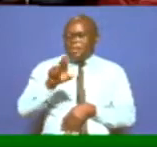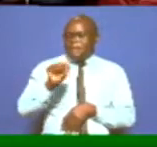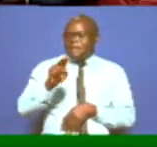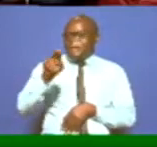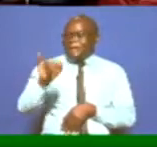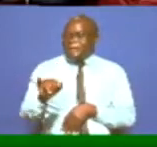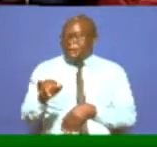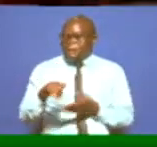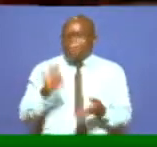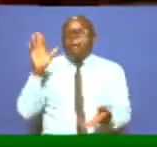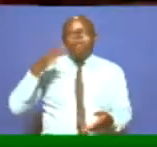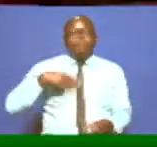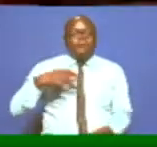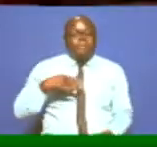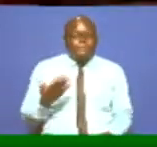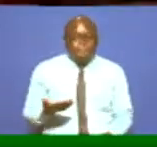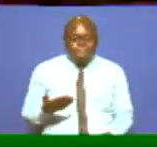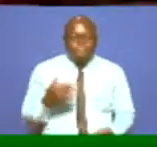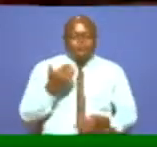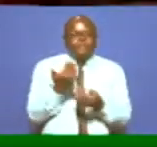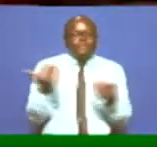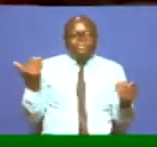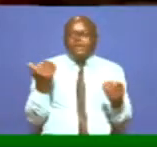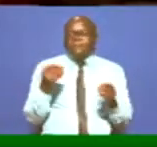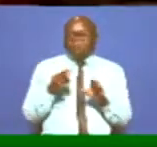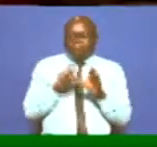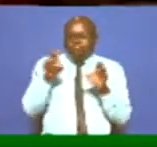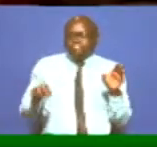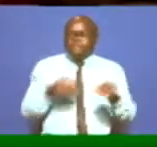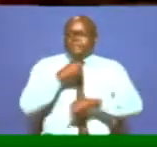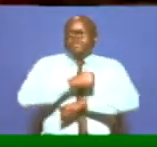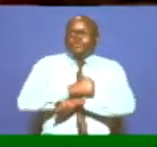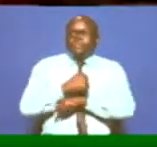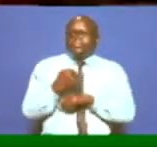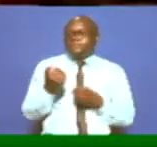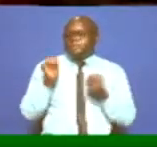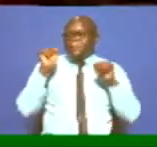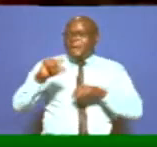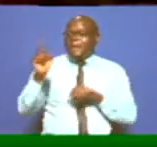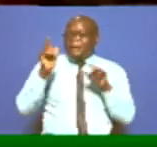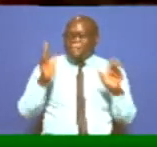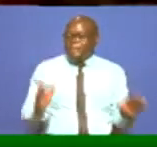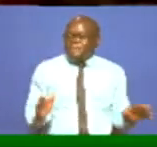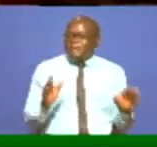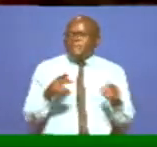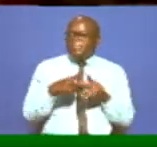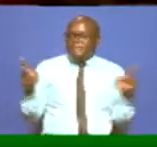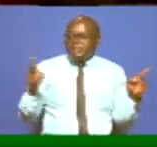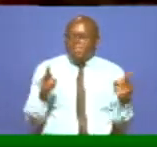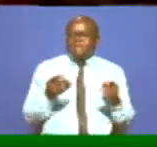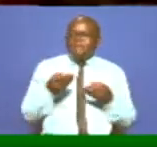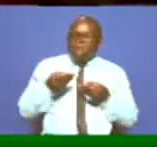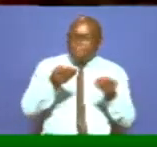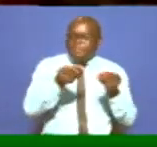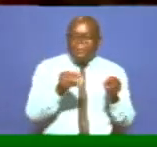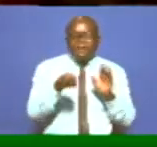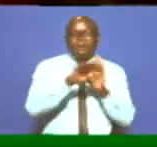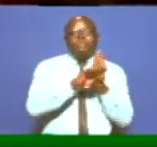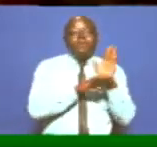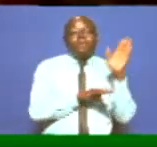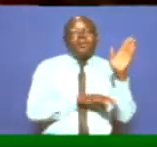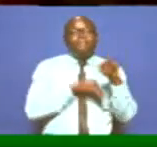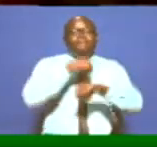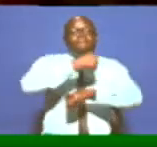to, among other things, school-going children dropping out of school, could the ministry consider commencing a feeding program for schools in